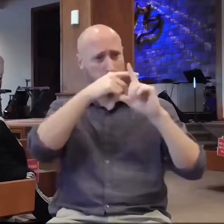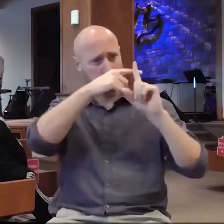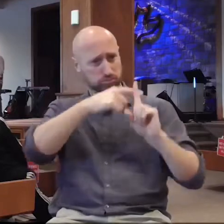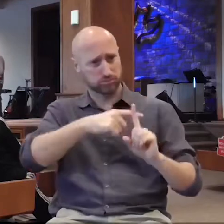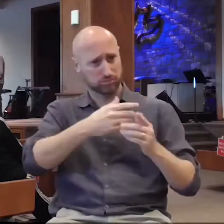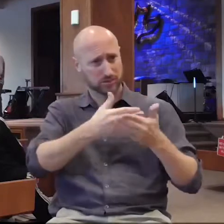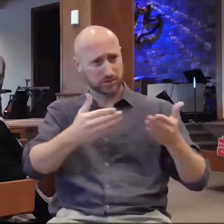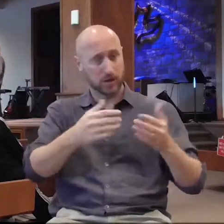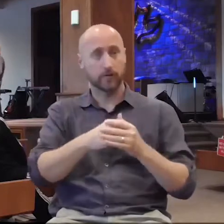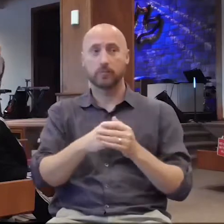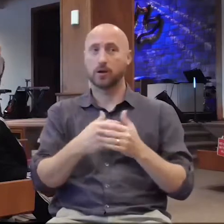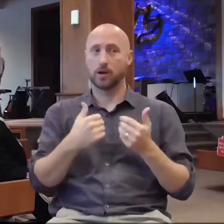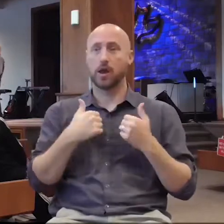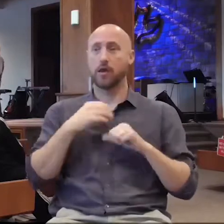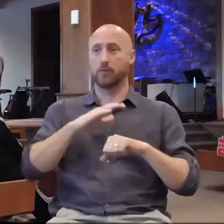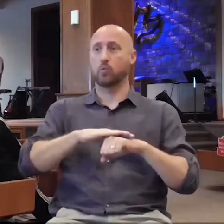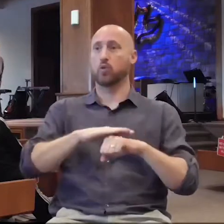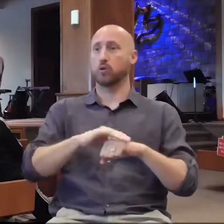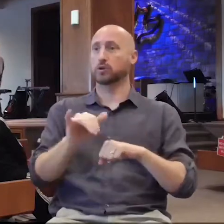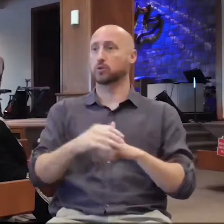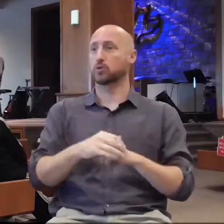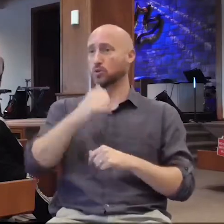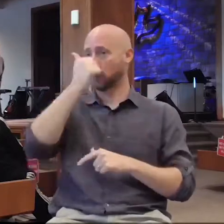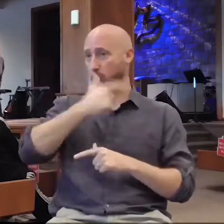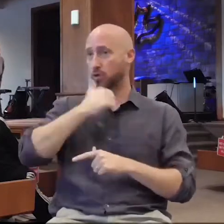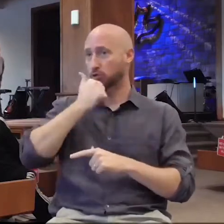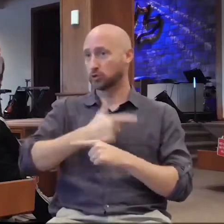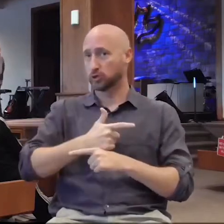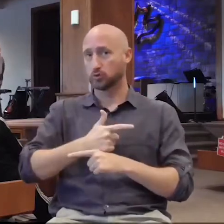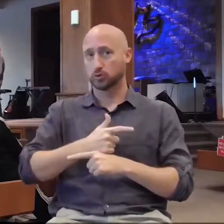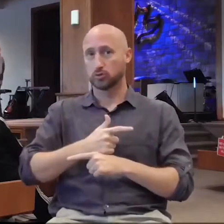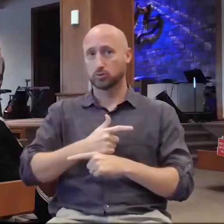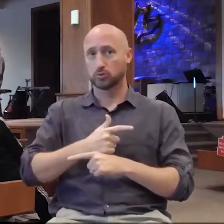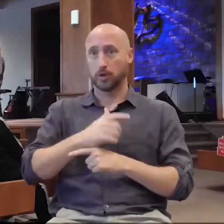sister, mirror. He has a warning for you.